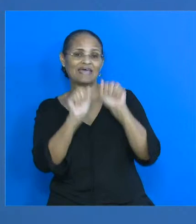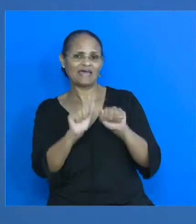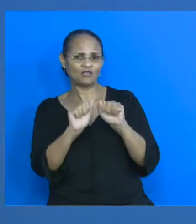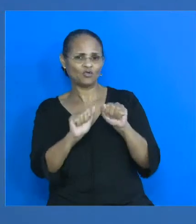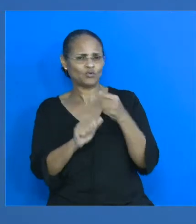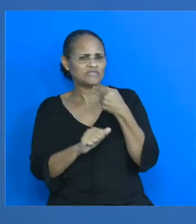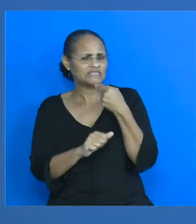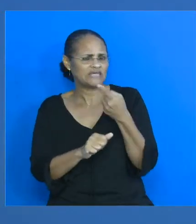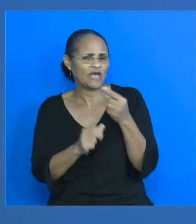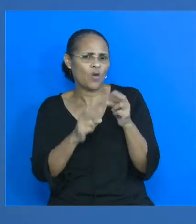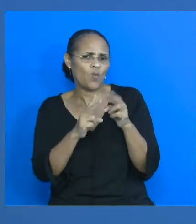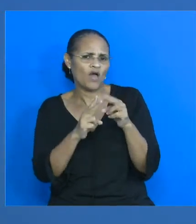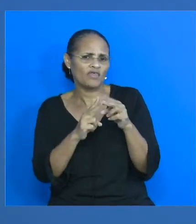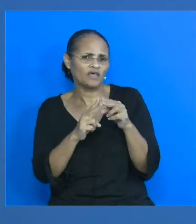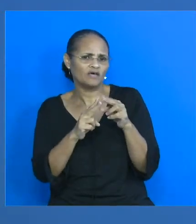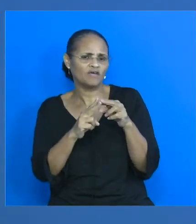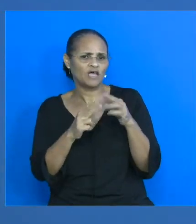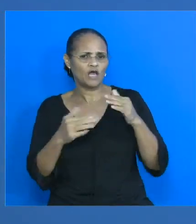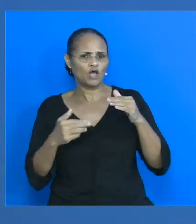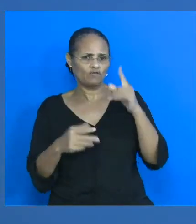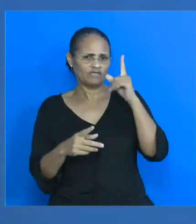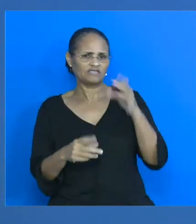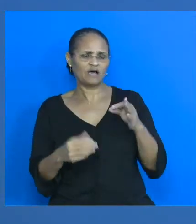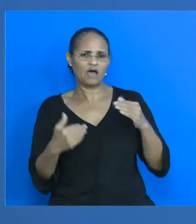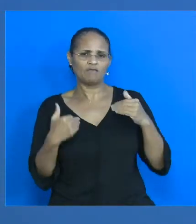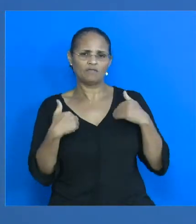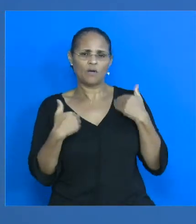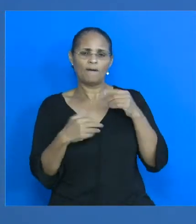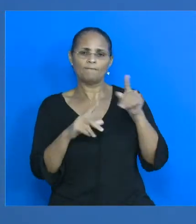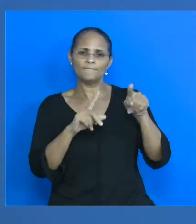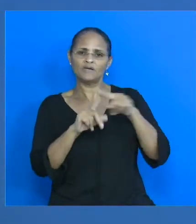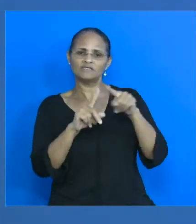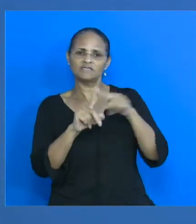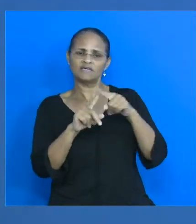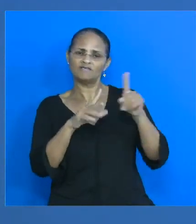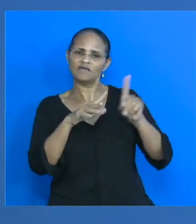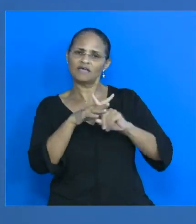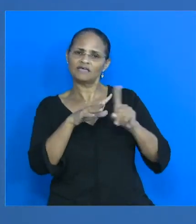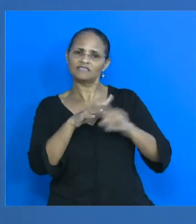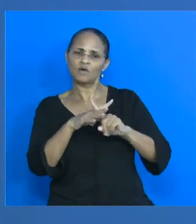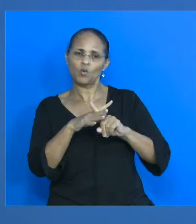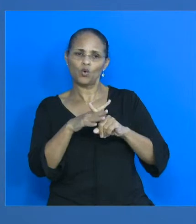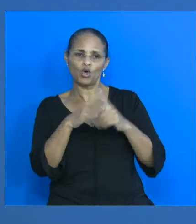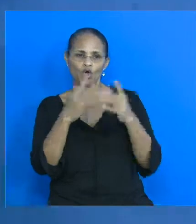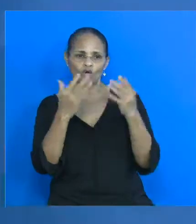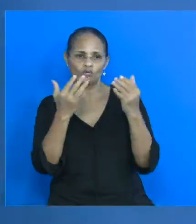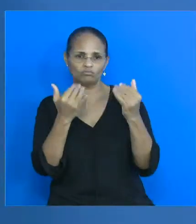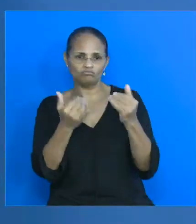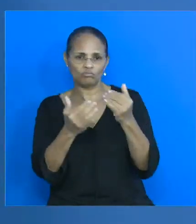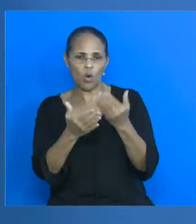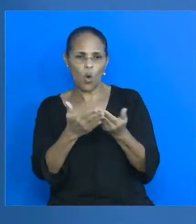or not any of the positive cases that you mentioned yesterday and tonight were teachers?